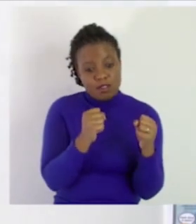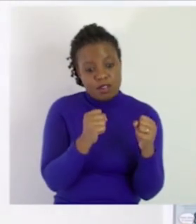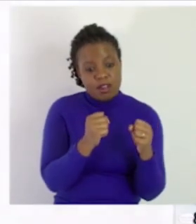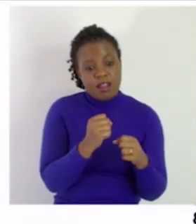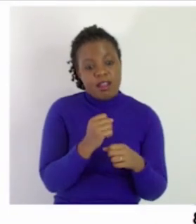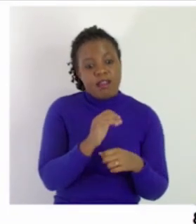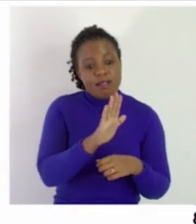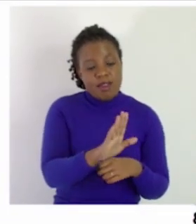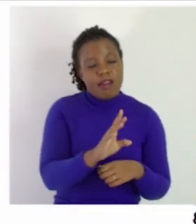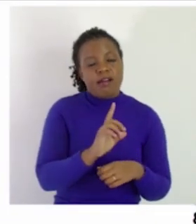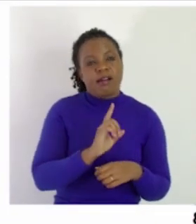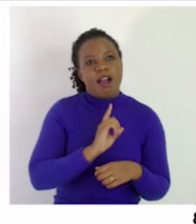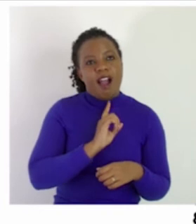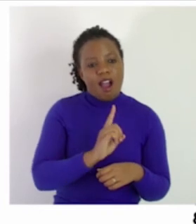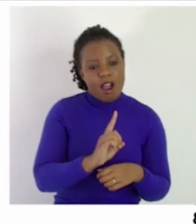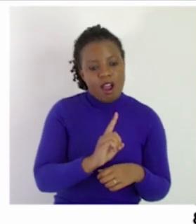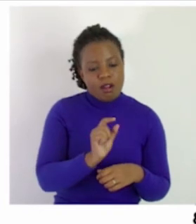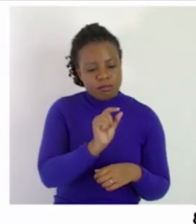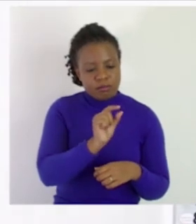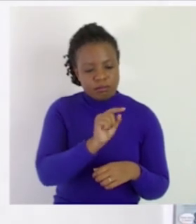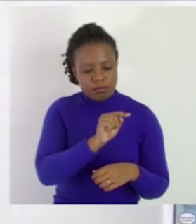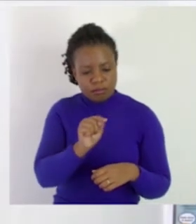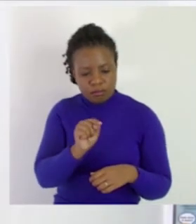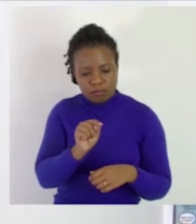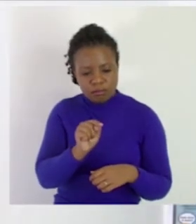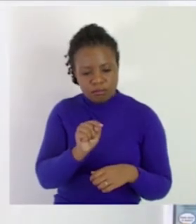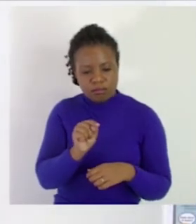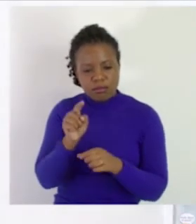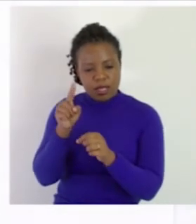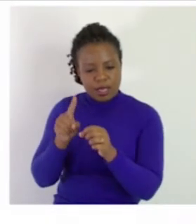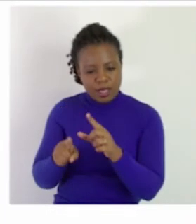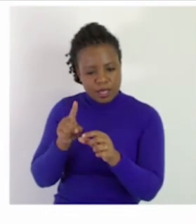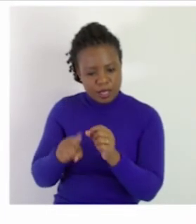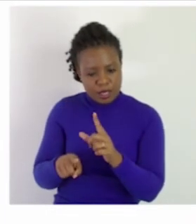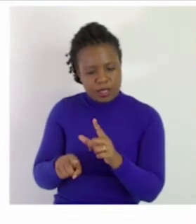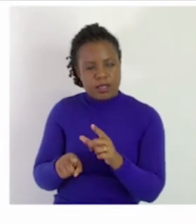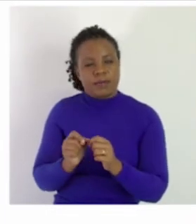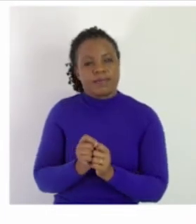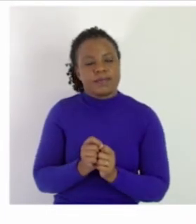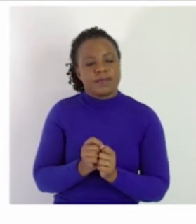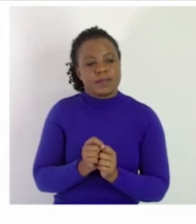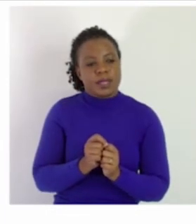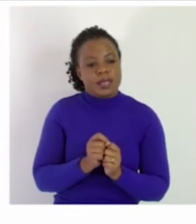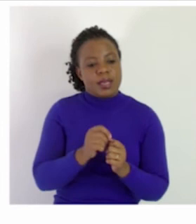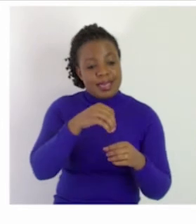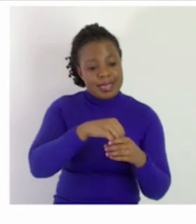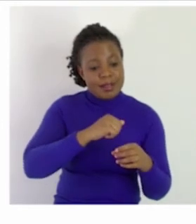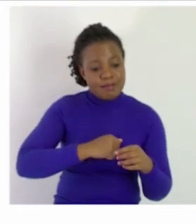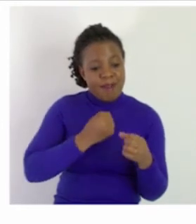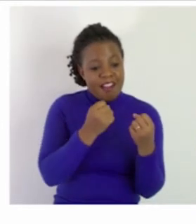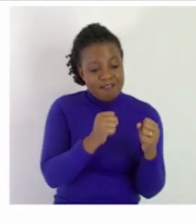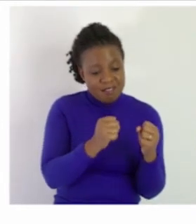are dash eggs. In my fridge, there are dash eggs. In